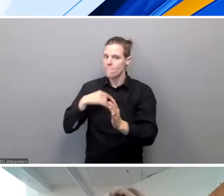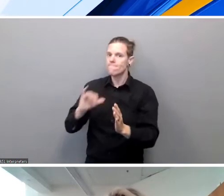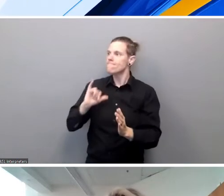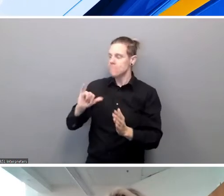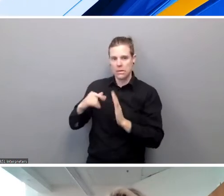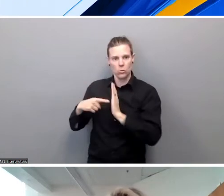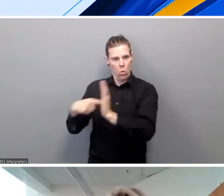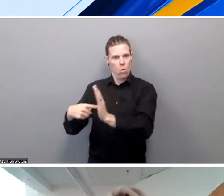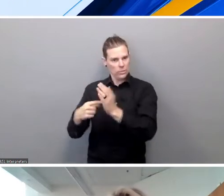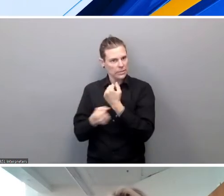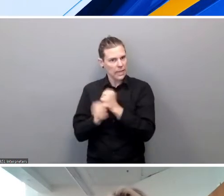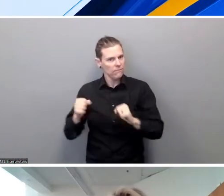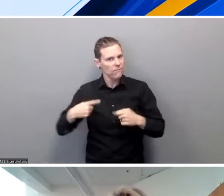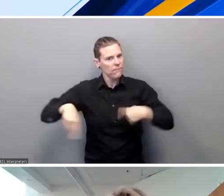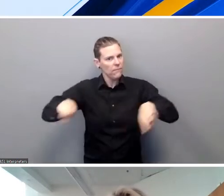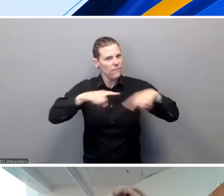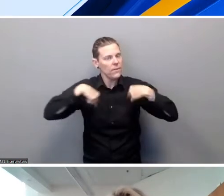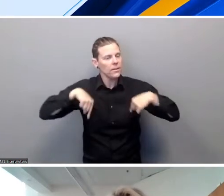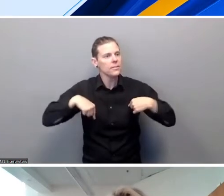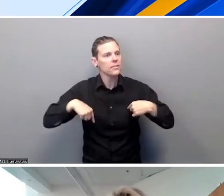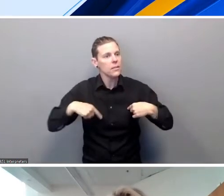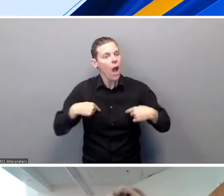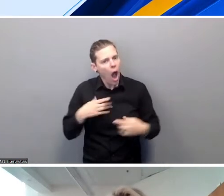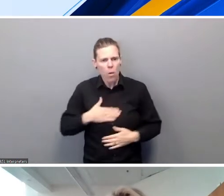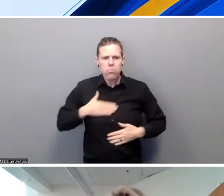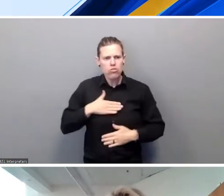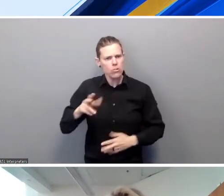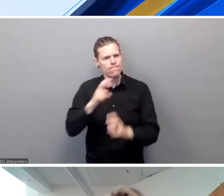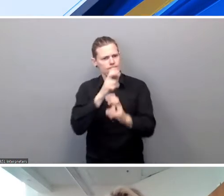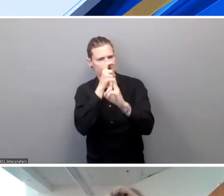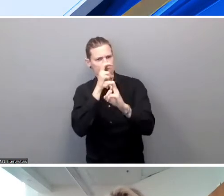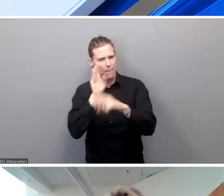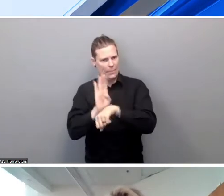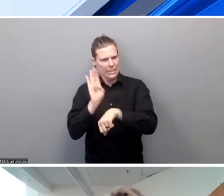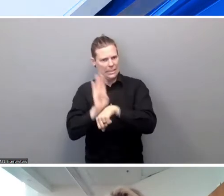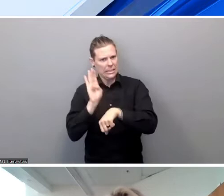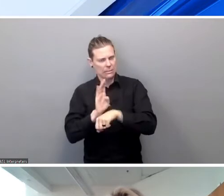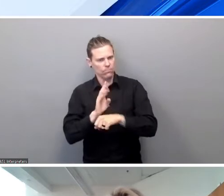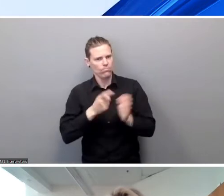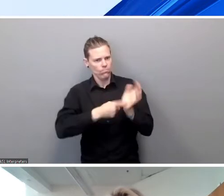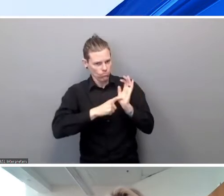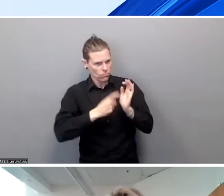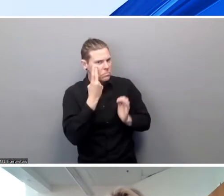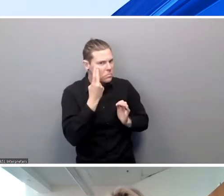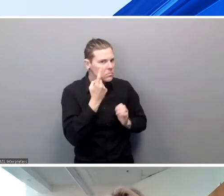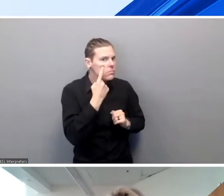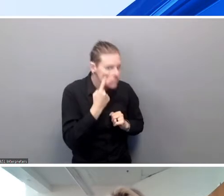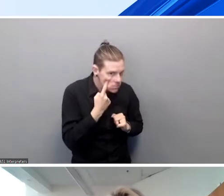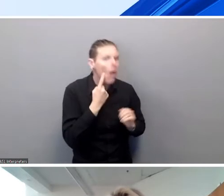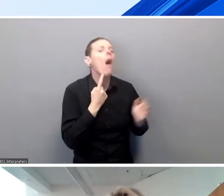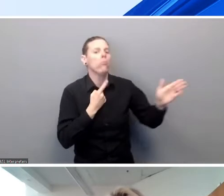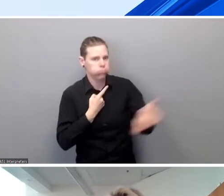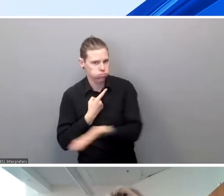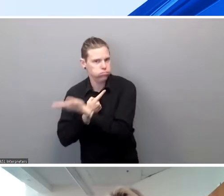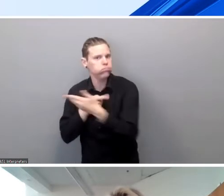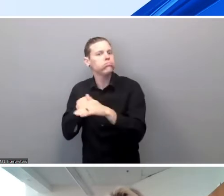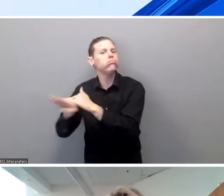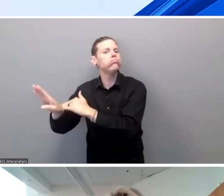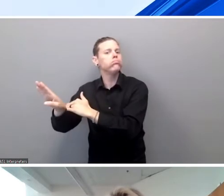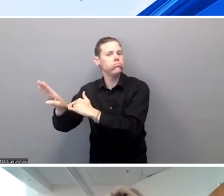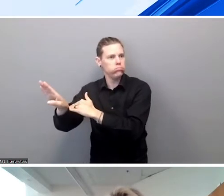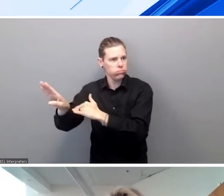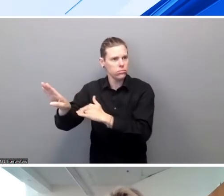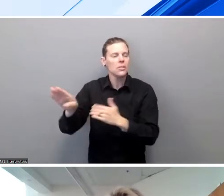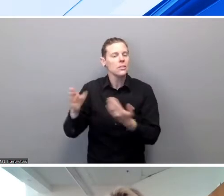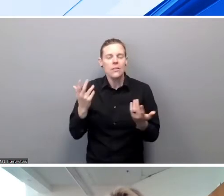appreciated the fact that business owners were making an effort to keep their environment as safe as they possibly could.